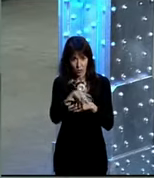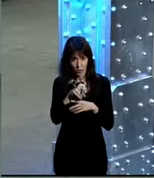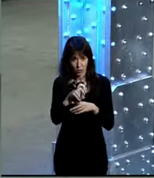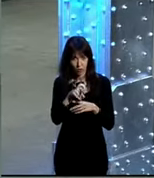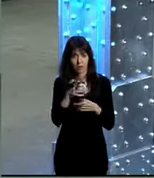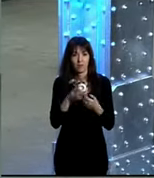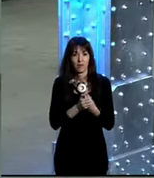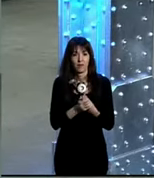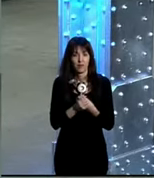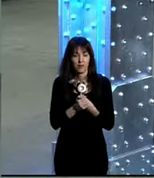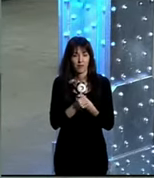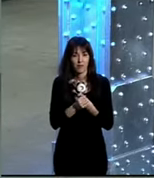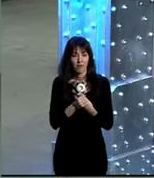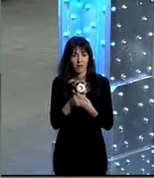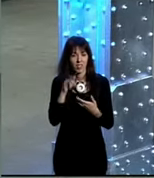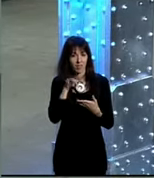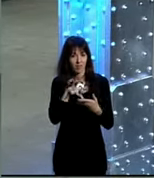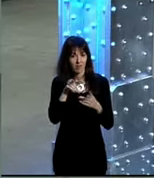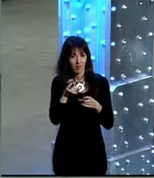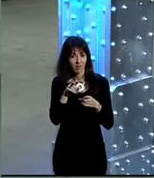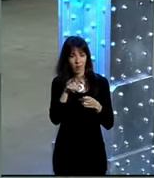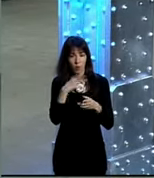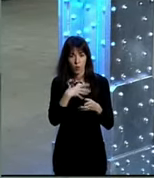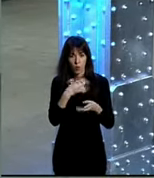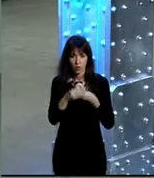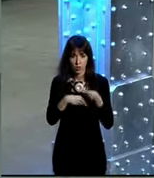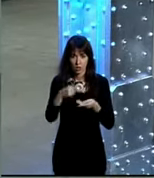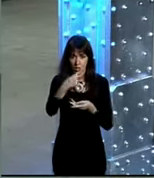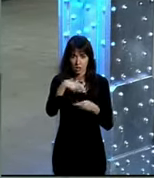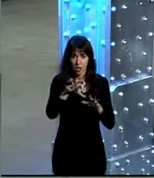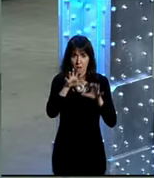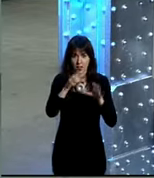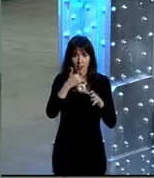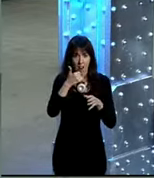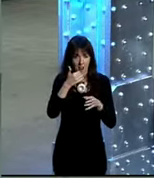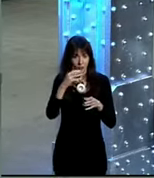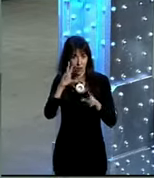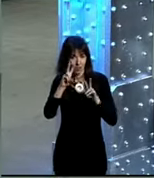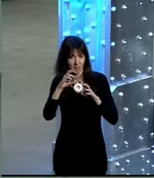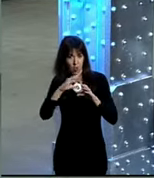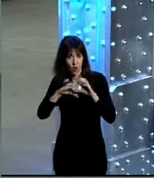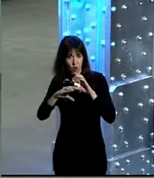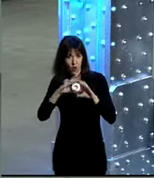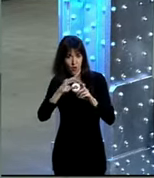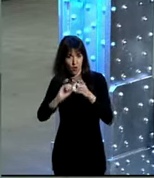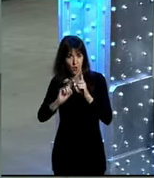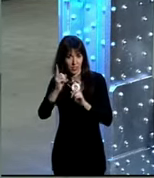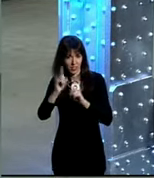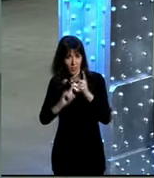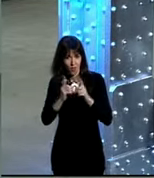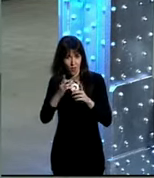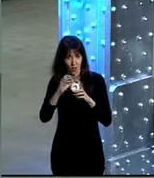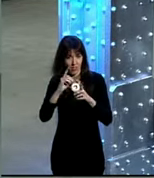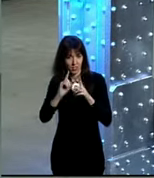Your post box and have them actually learn something themselves from the conversation and pass that knowledge onwards, that's a pretty